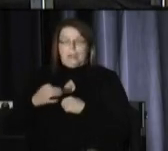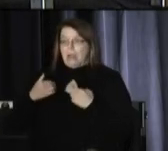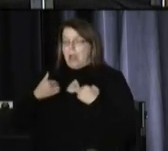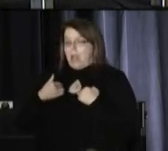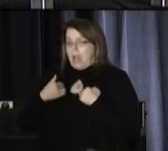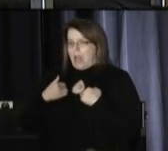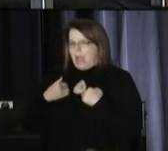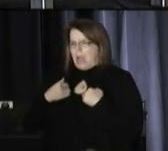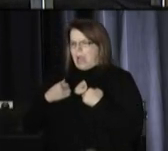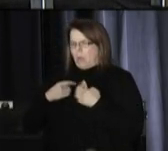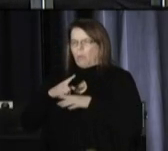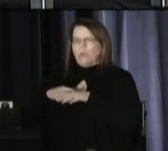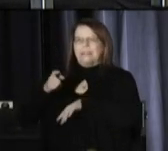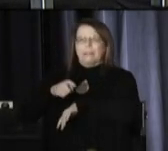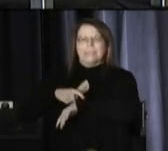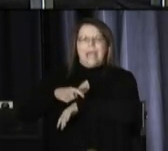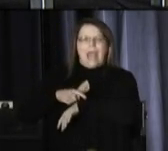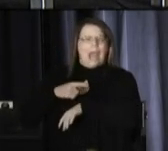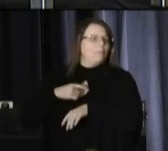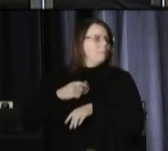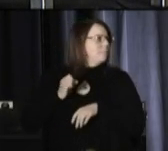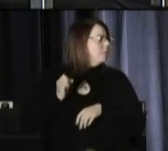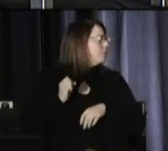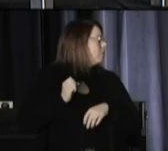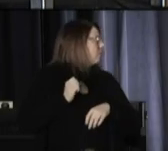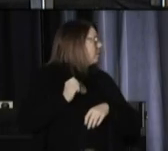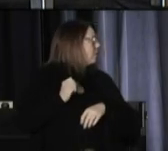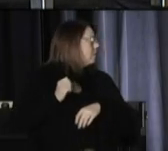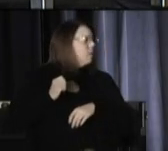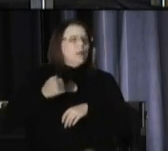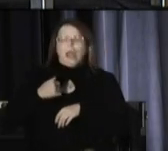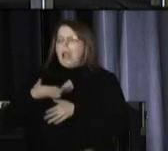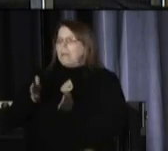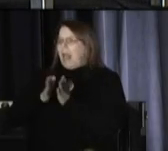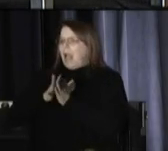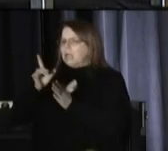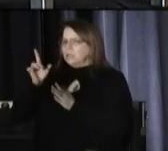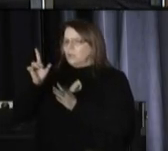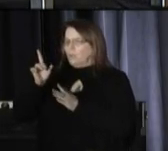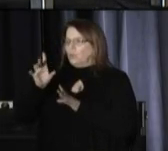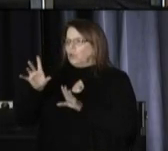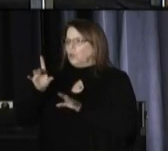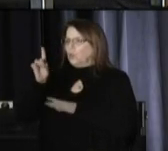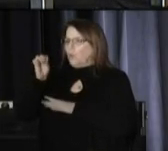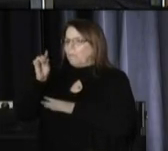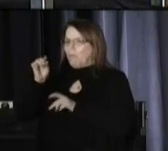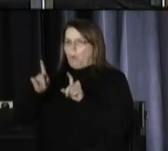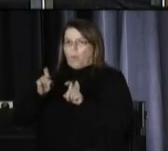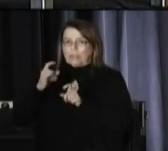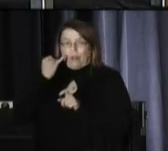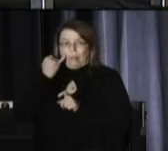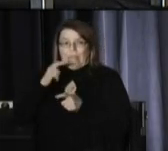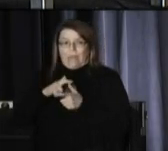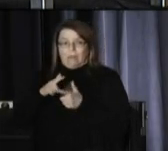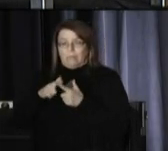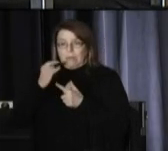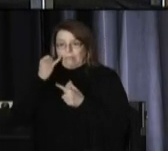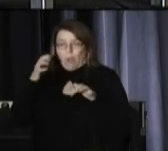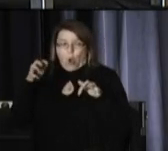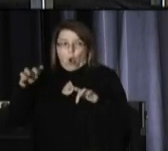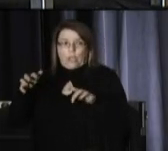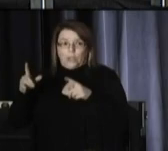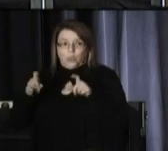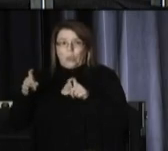Yeah. What's the time? Are we going to do? Oh, I think I'll ask one more question, and then if there are audience questions, we do ask,